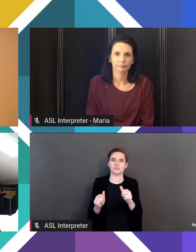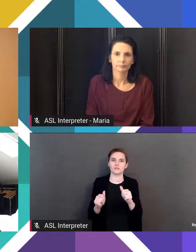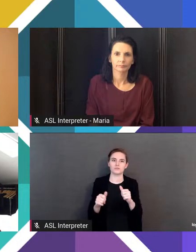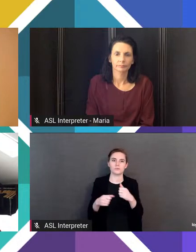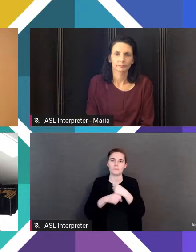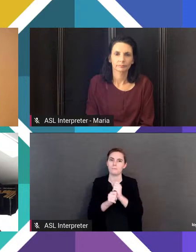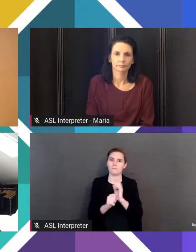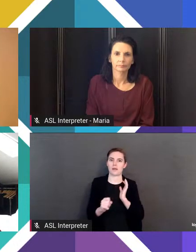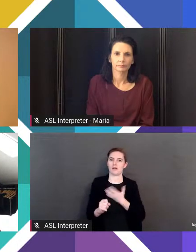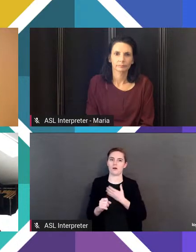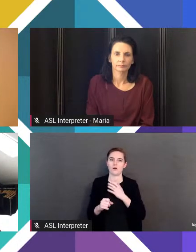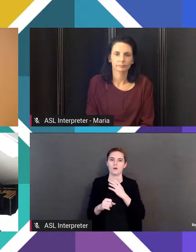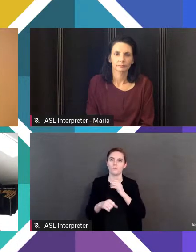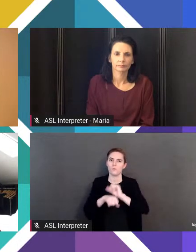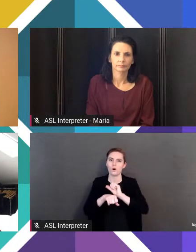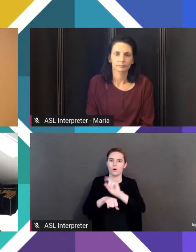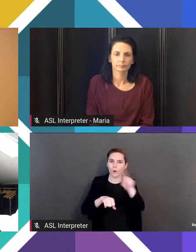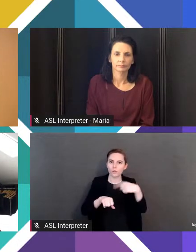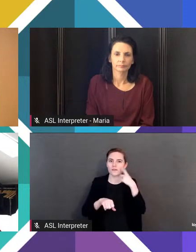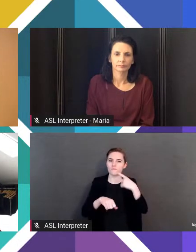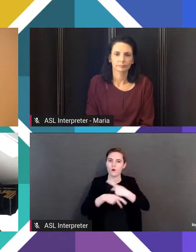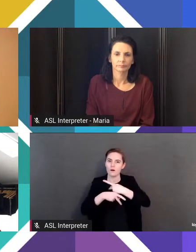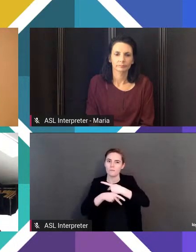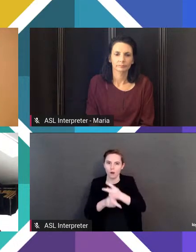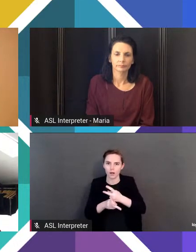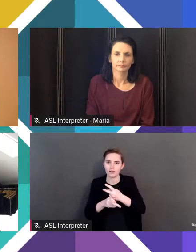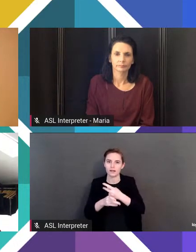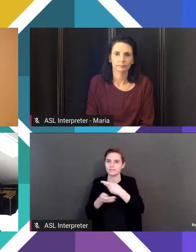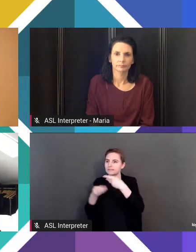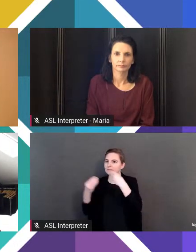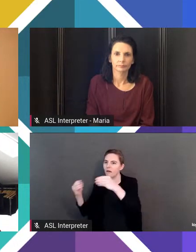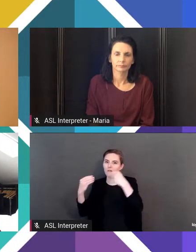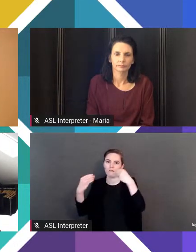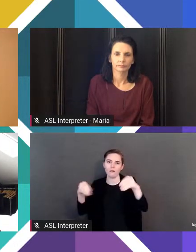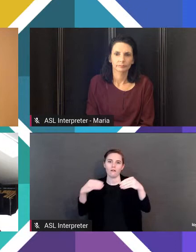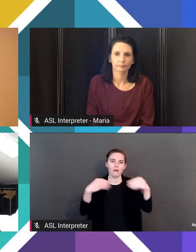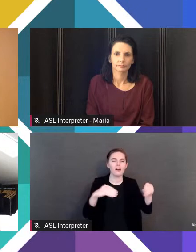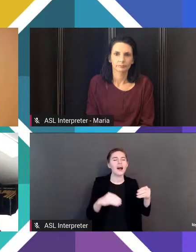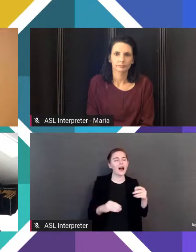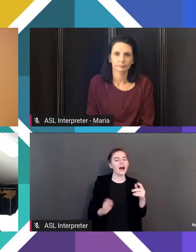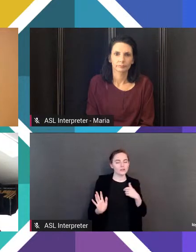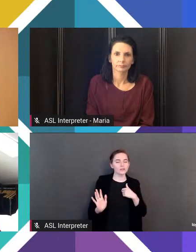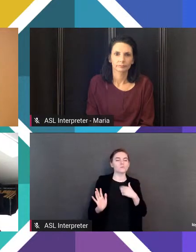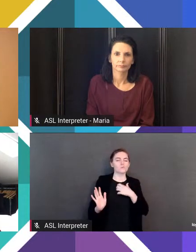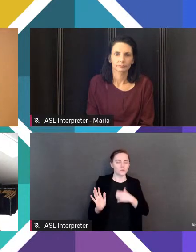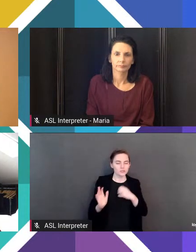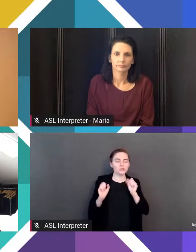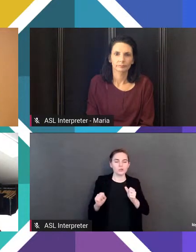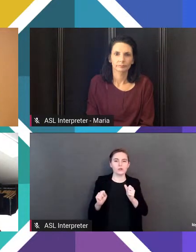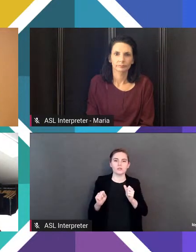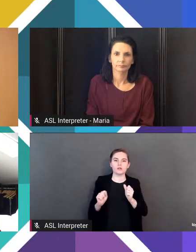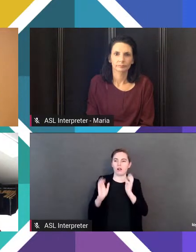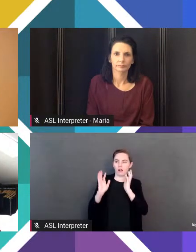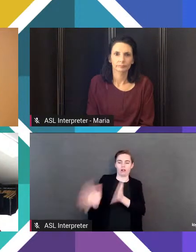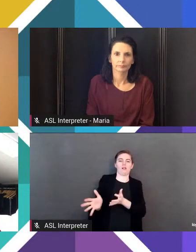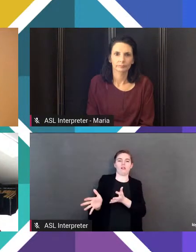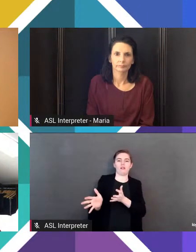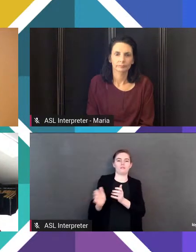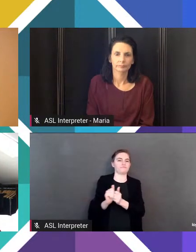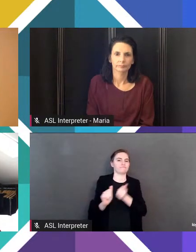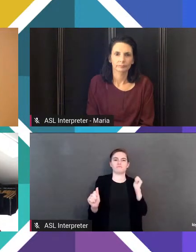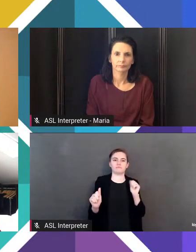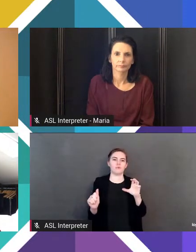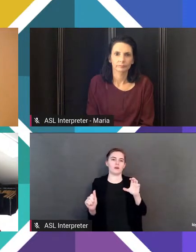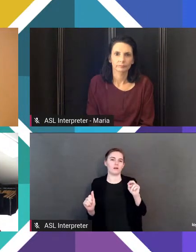You know, like, I just wish we could walk away from consumerism. But like, I do think, like, I think about the queer